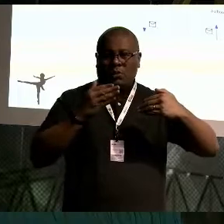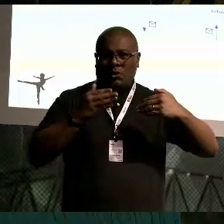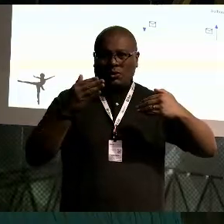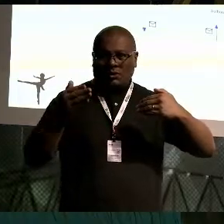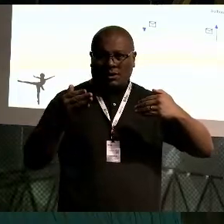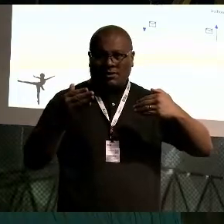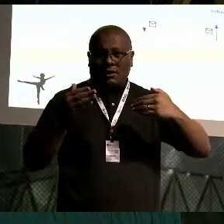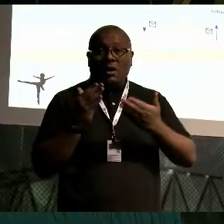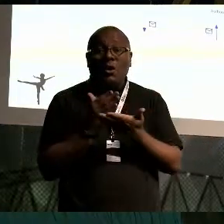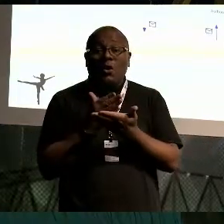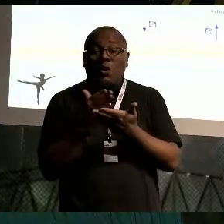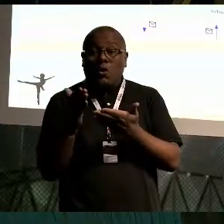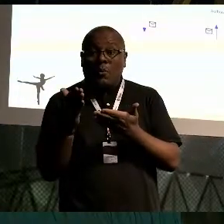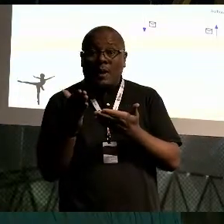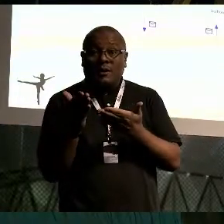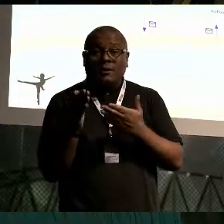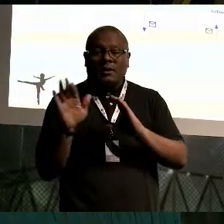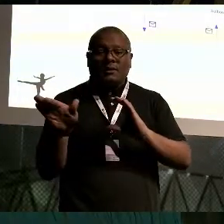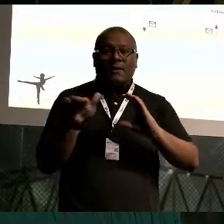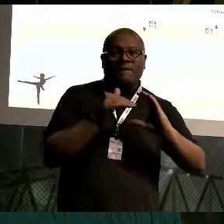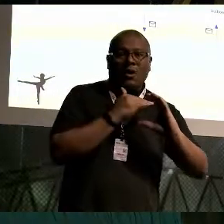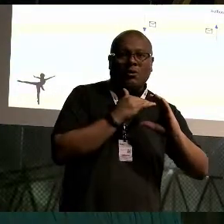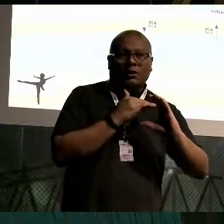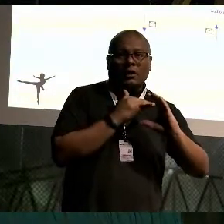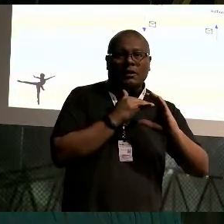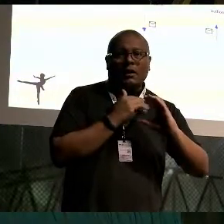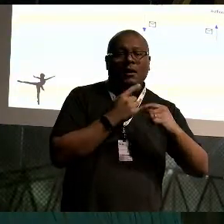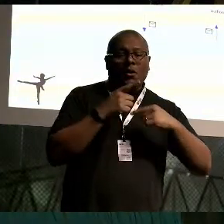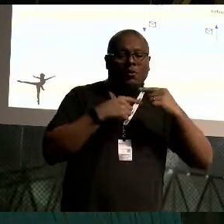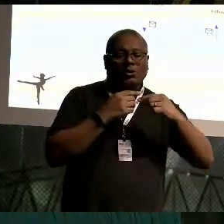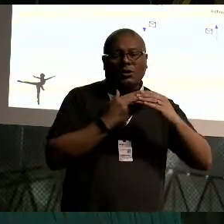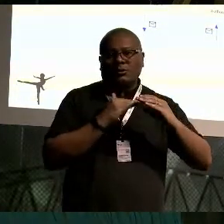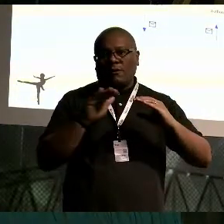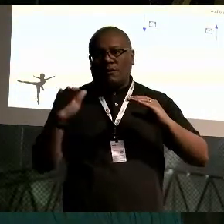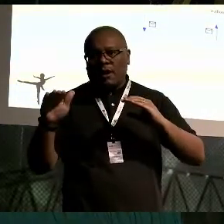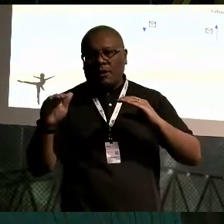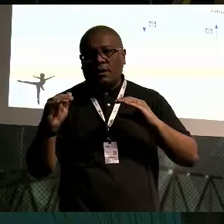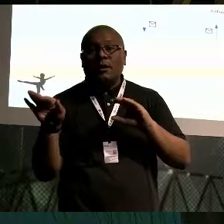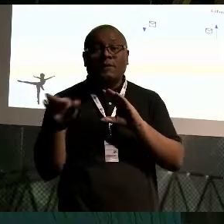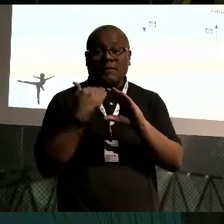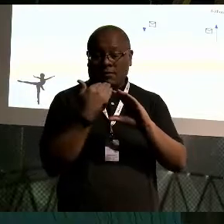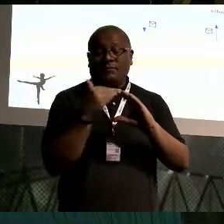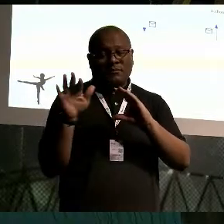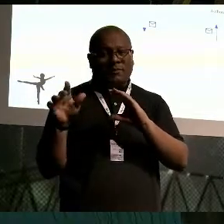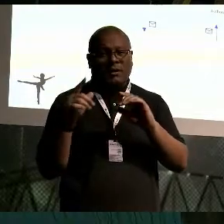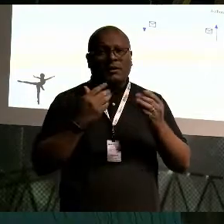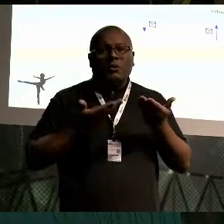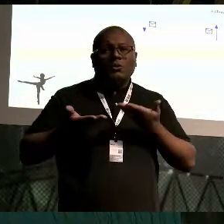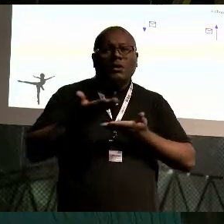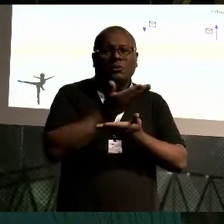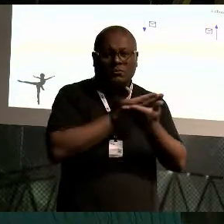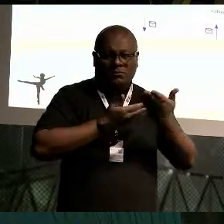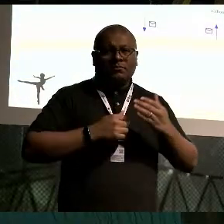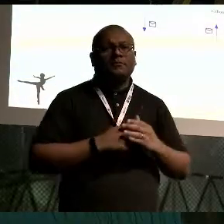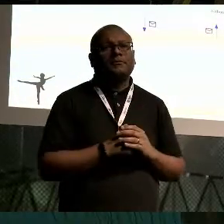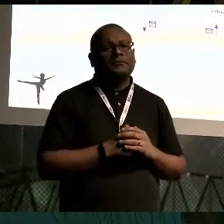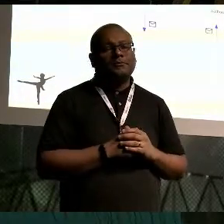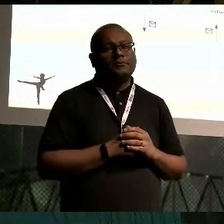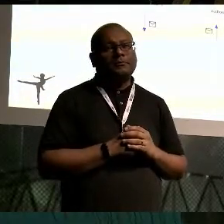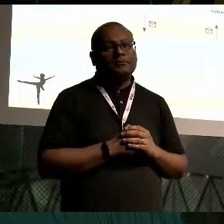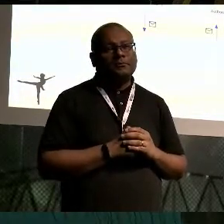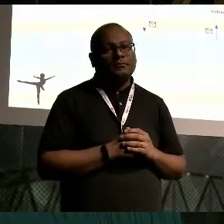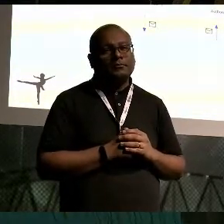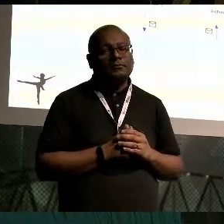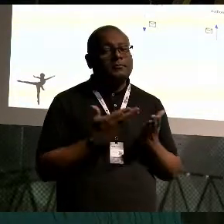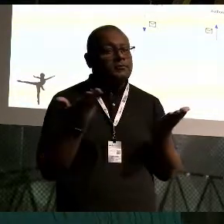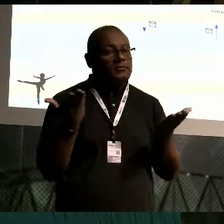once it's done, it will send another message type, payment processed, that will go to the message broker, and so on and so forth.